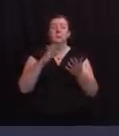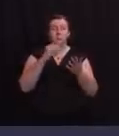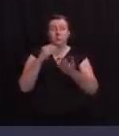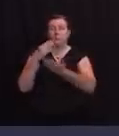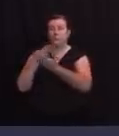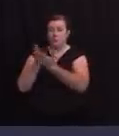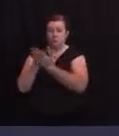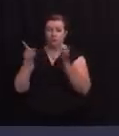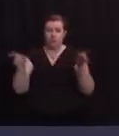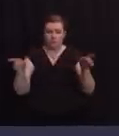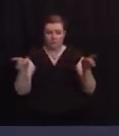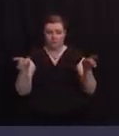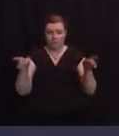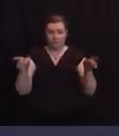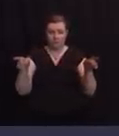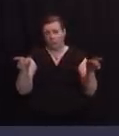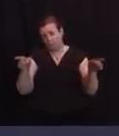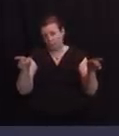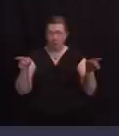The